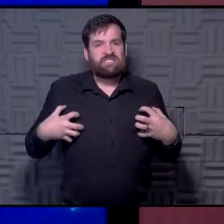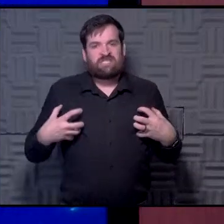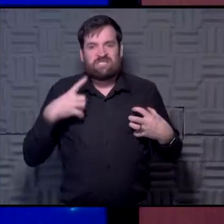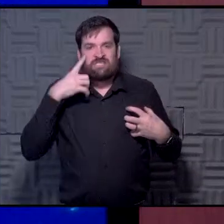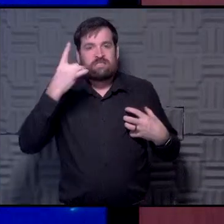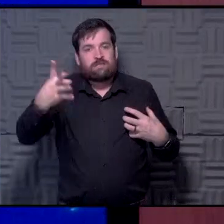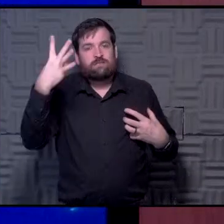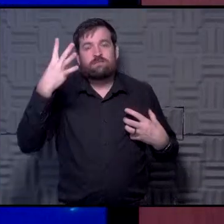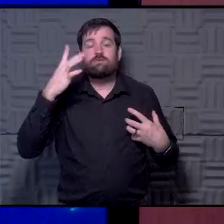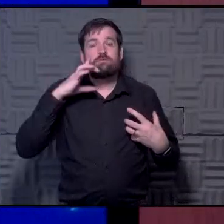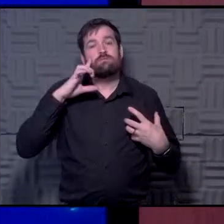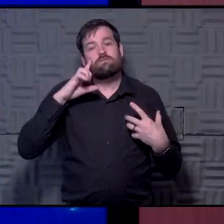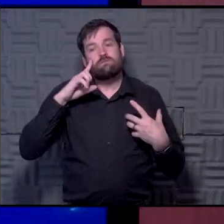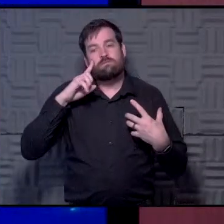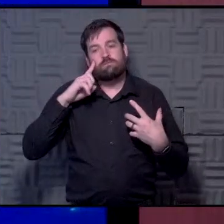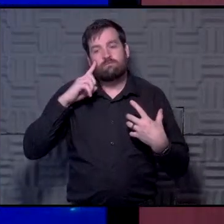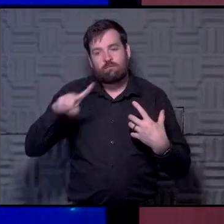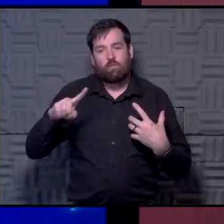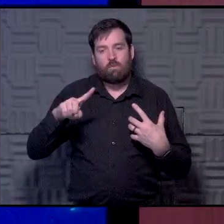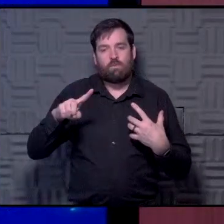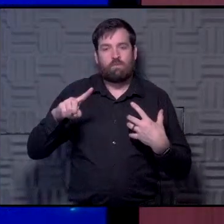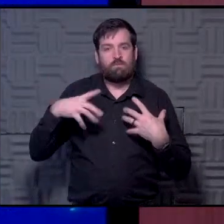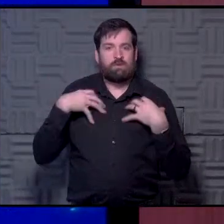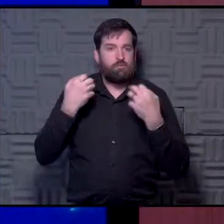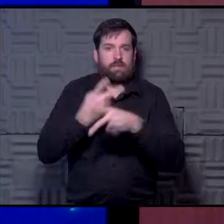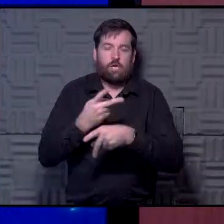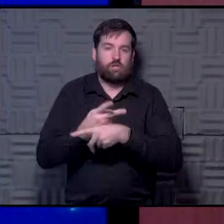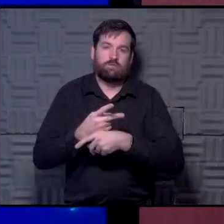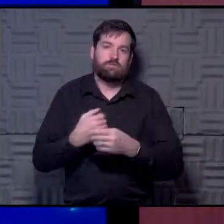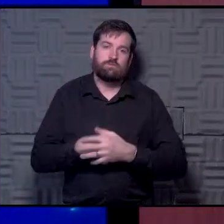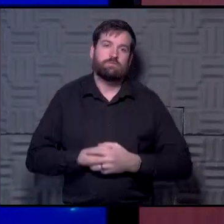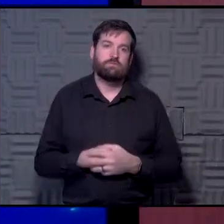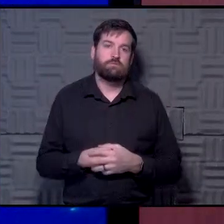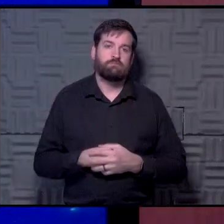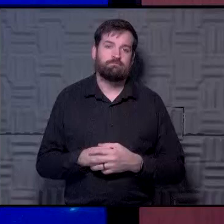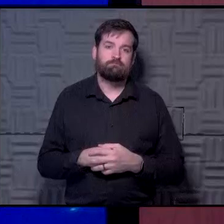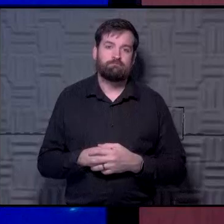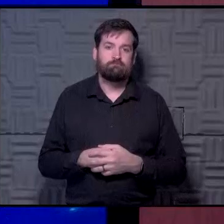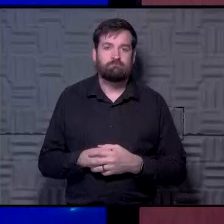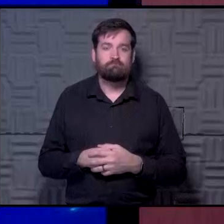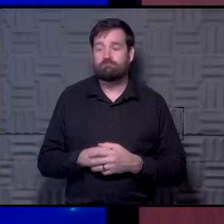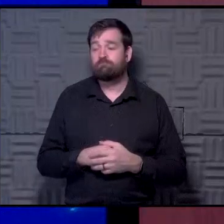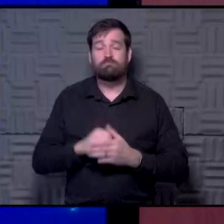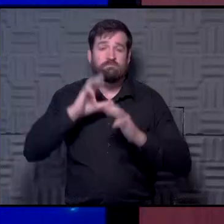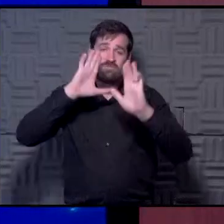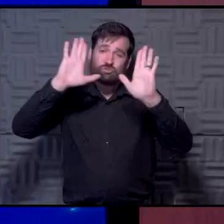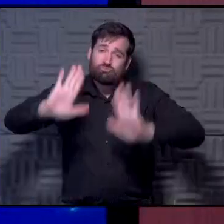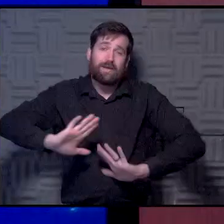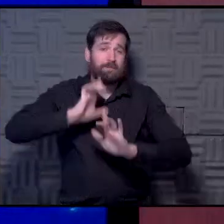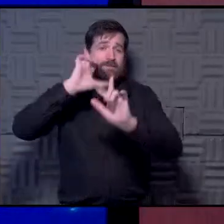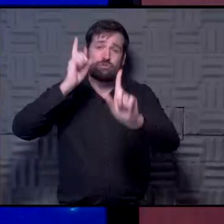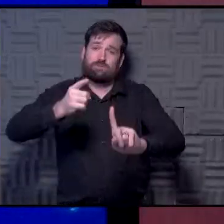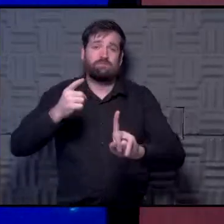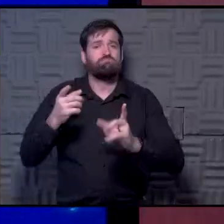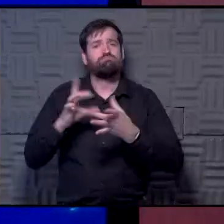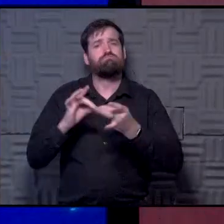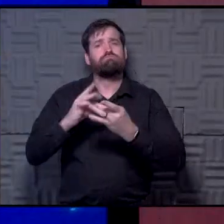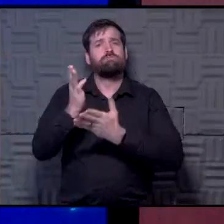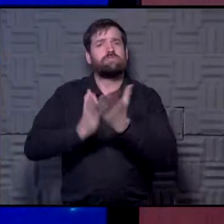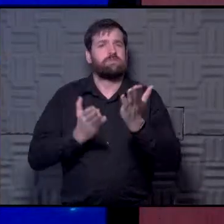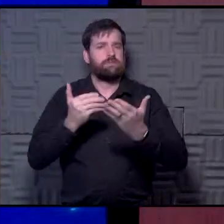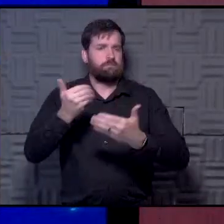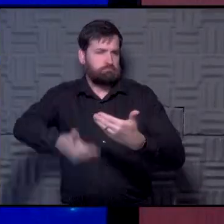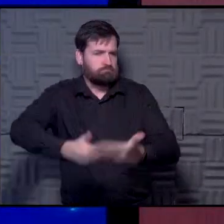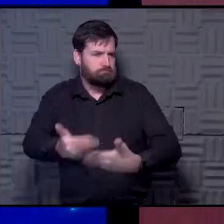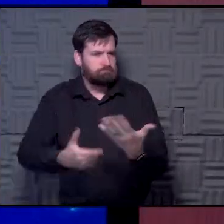gross misjustice and miscarriage of health care. So this is a great mission that you have. Tell us some of the steps that